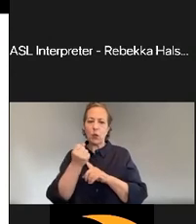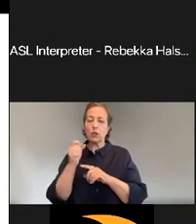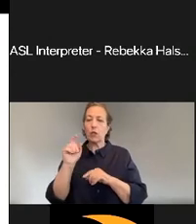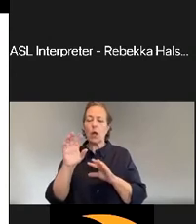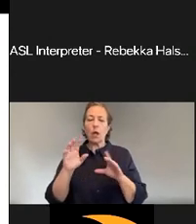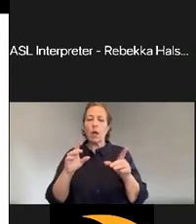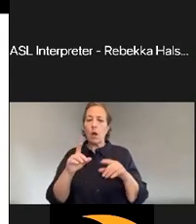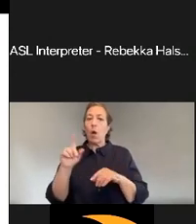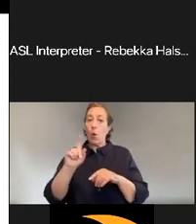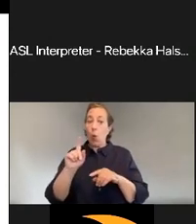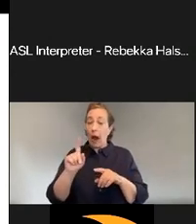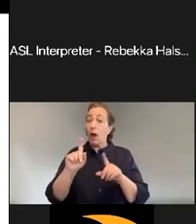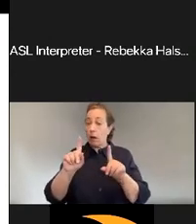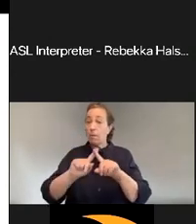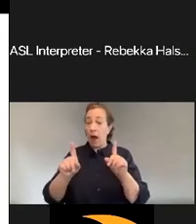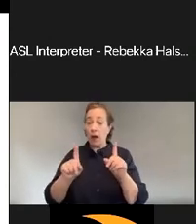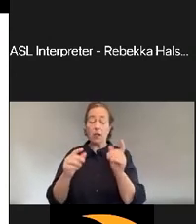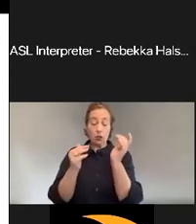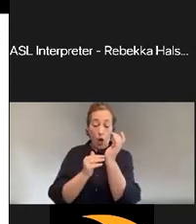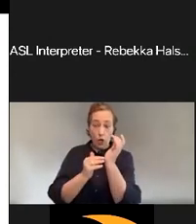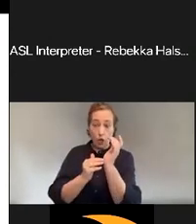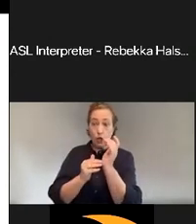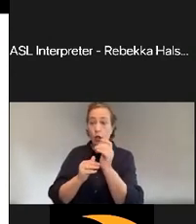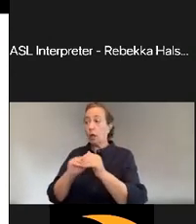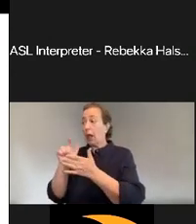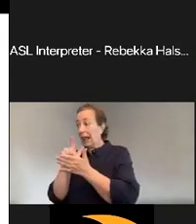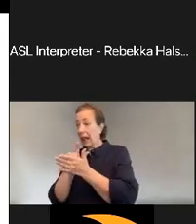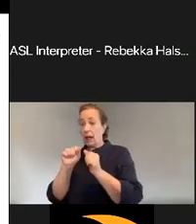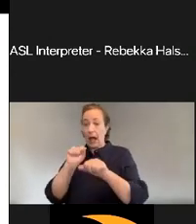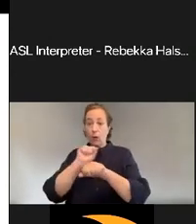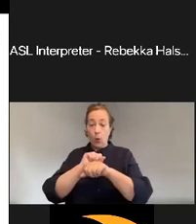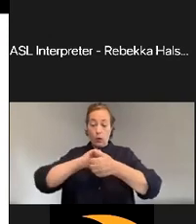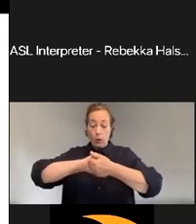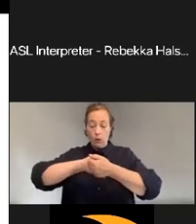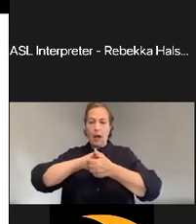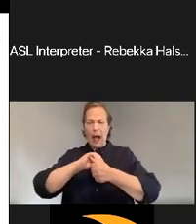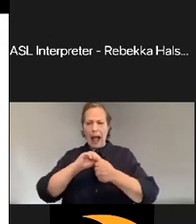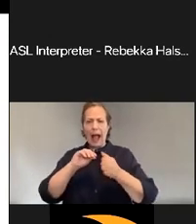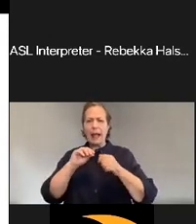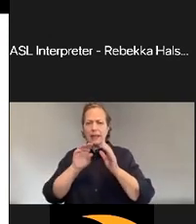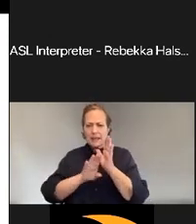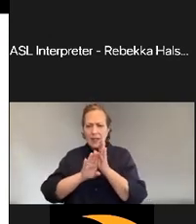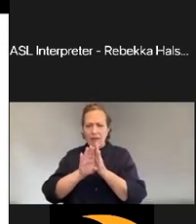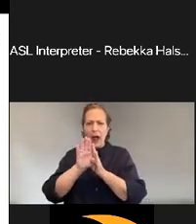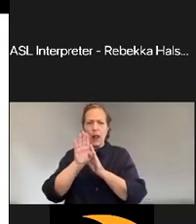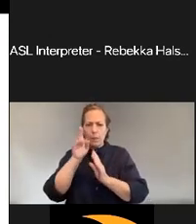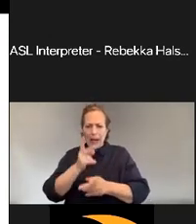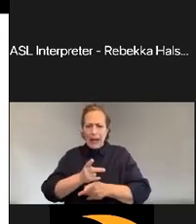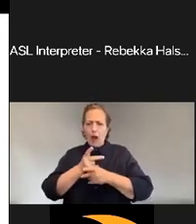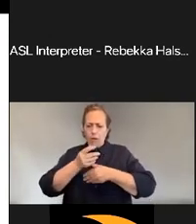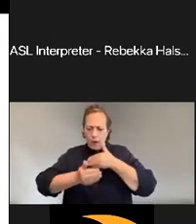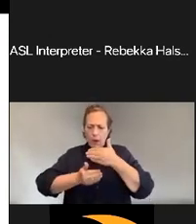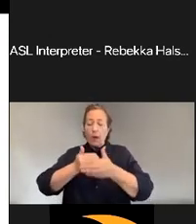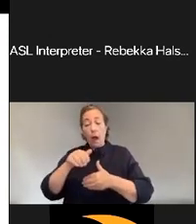with us. And we're in the process of developing Care Coalition, and other organizations are in the process